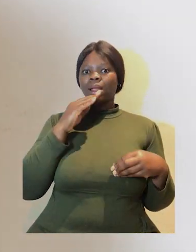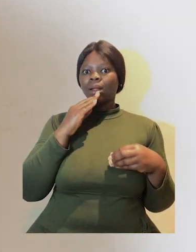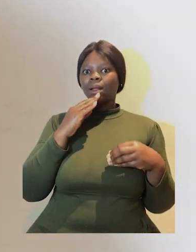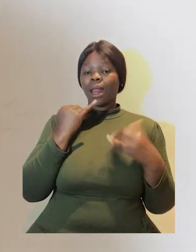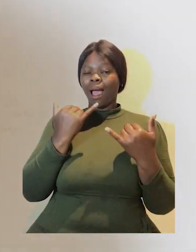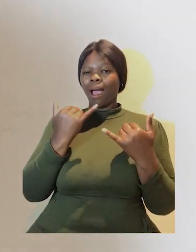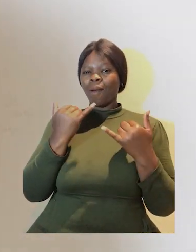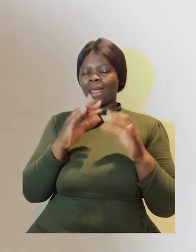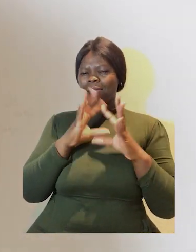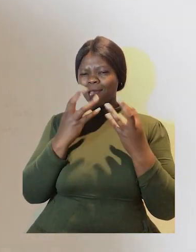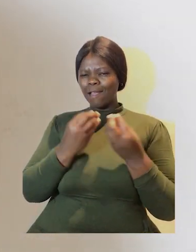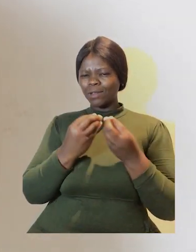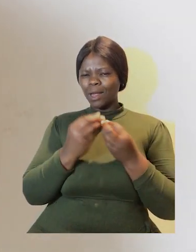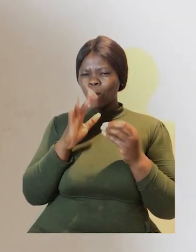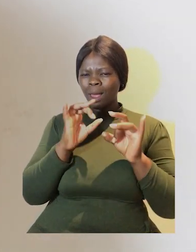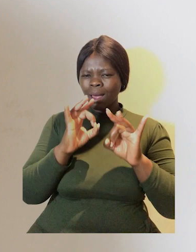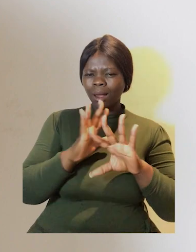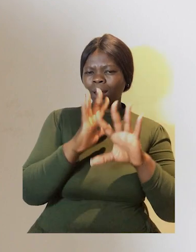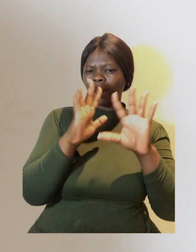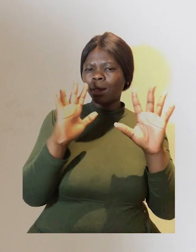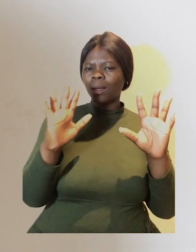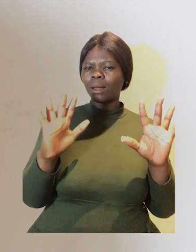inside us, then